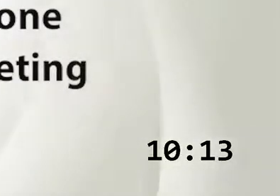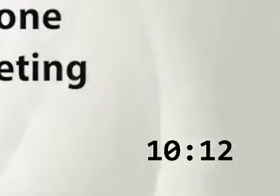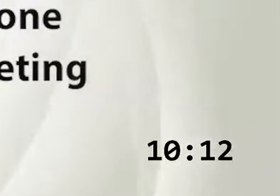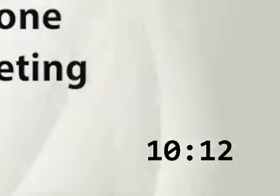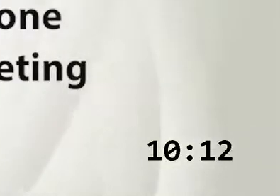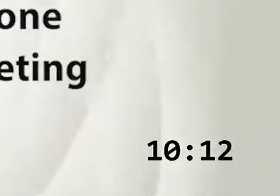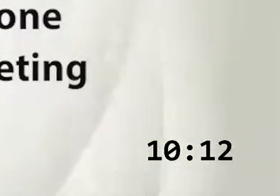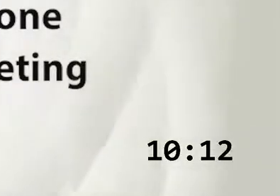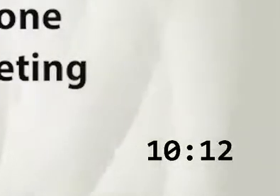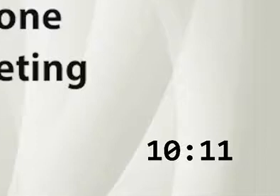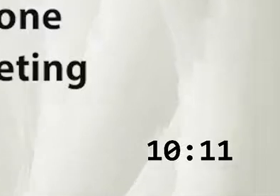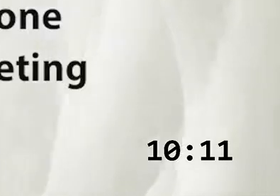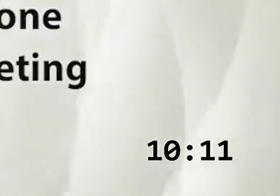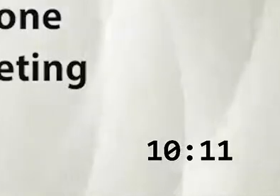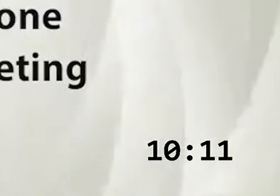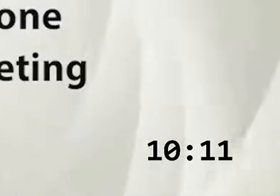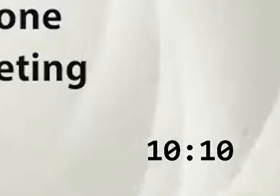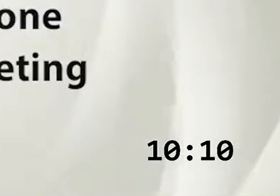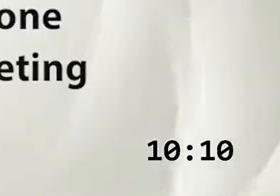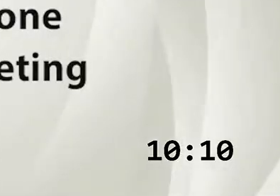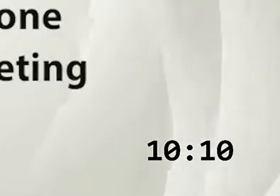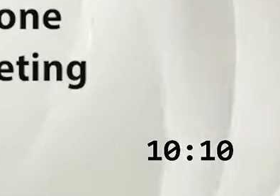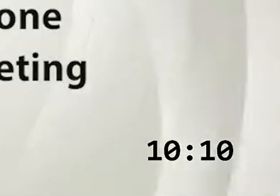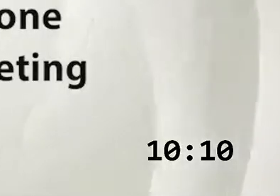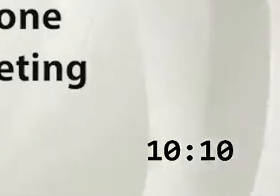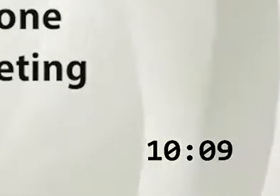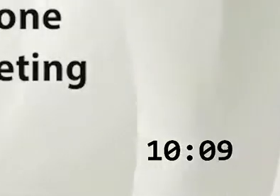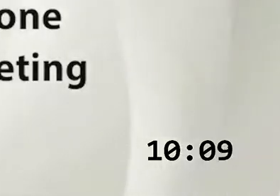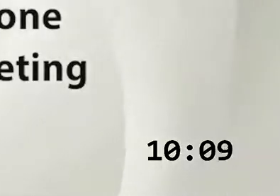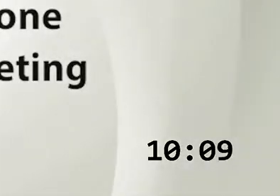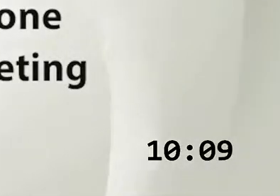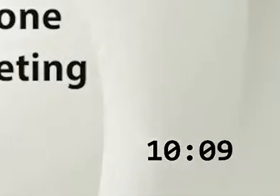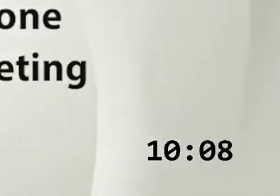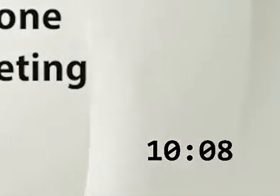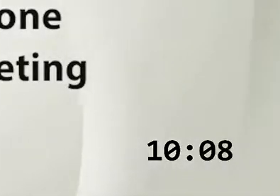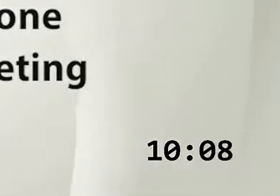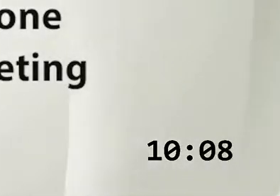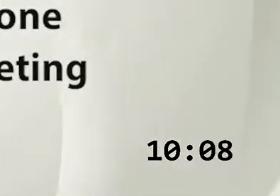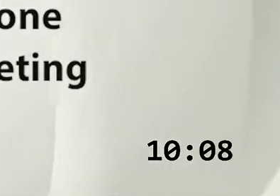Microphone test. Check 1 2. Check 1 2.